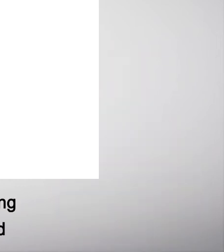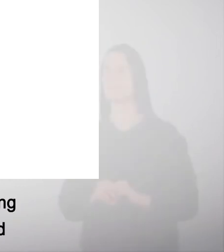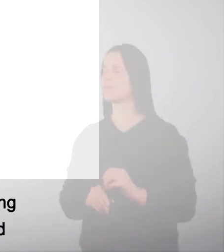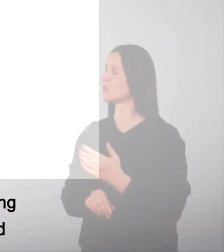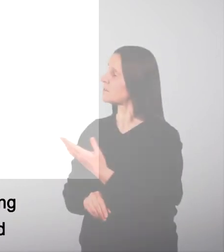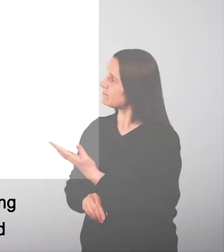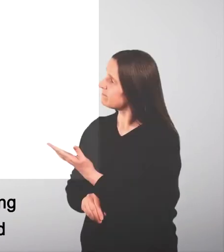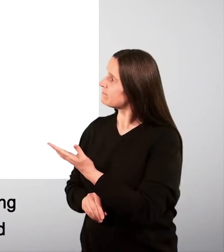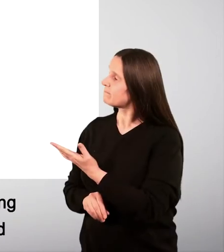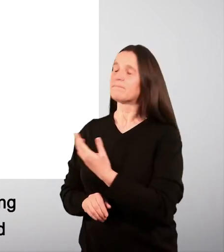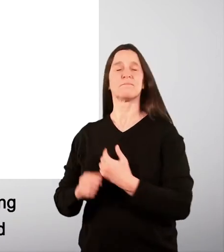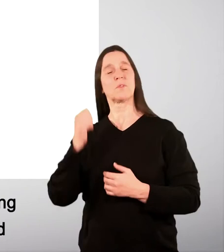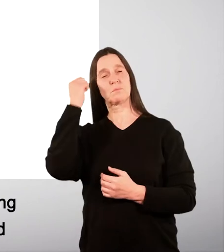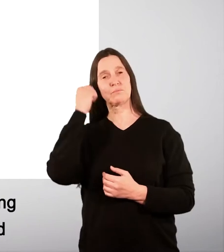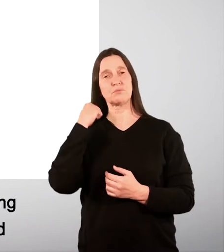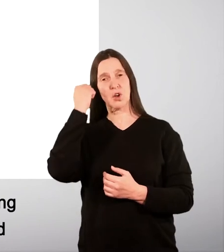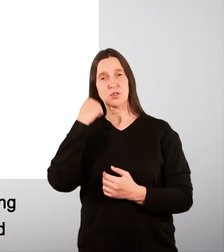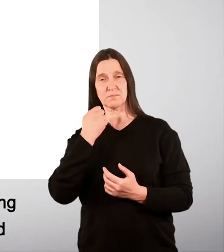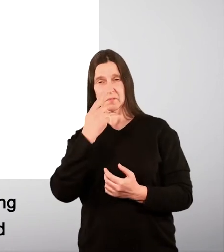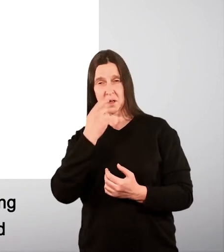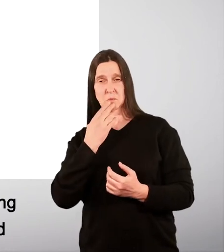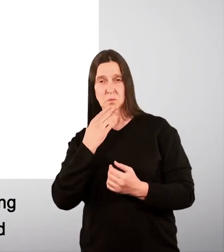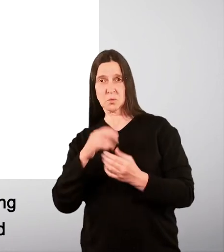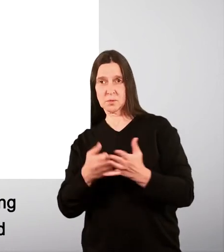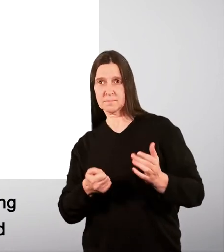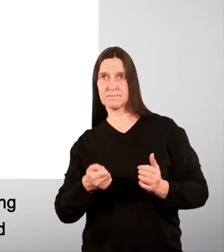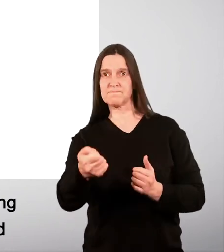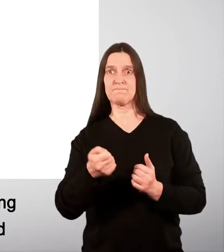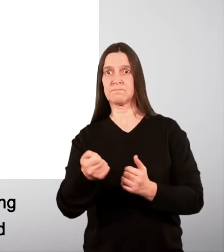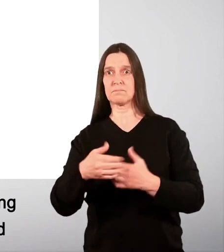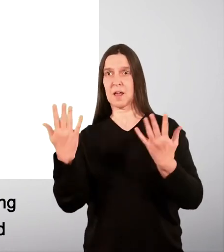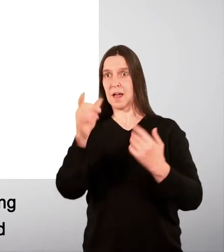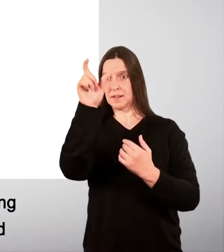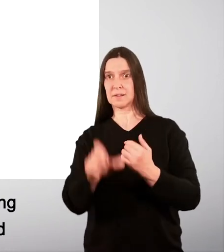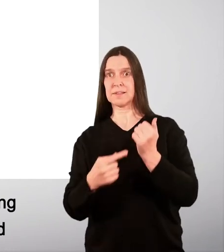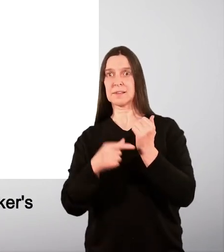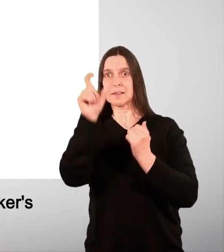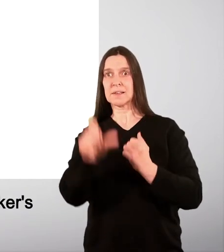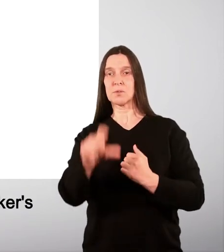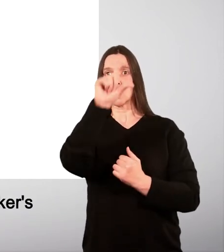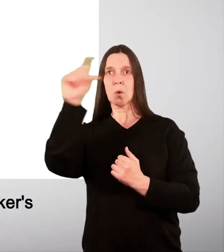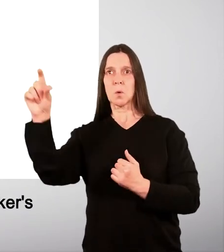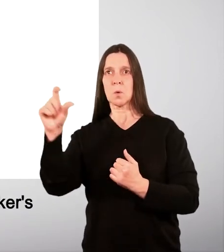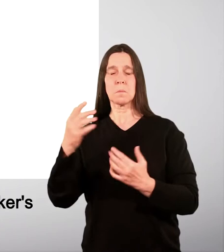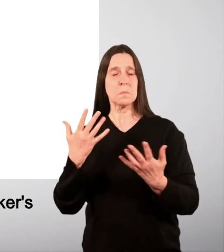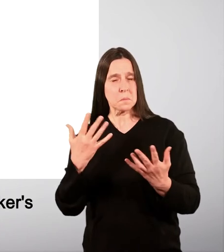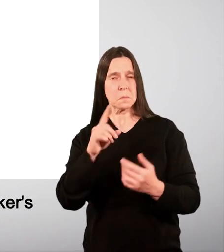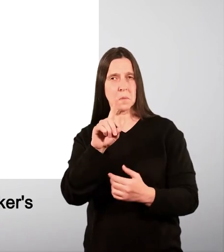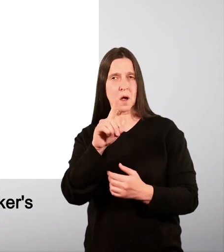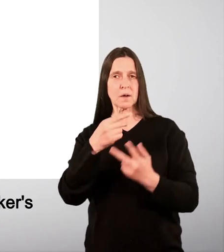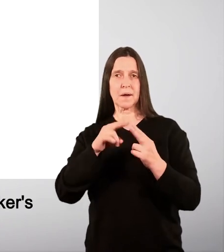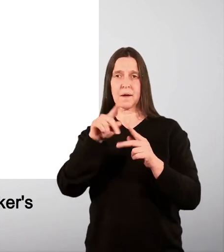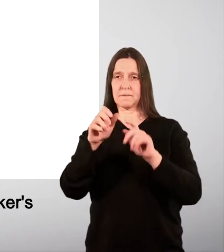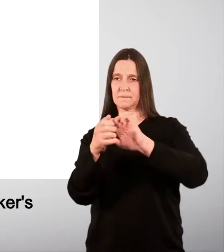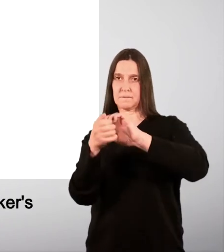A hairbrush can be used in the same stabbing motion. However, if you hold the handle and drag the bristles of the brush